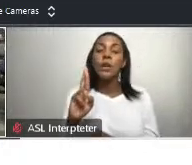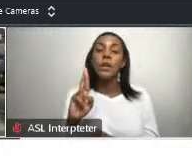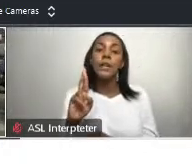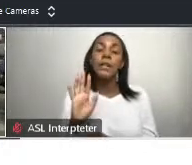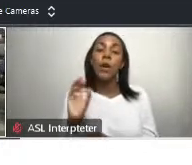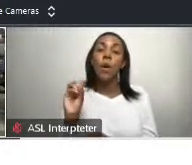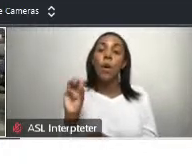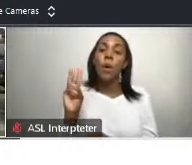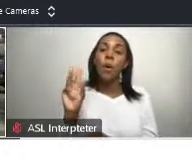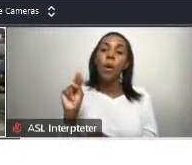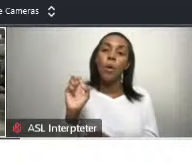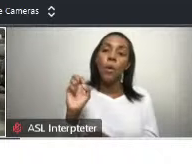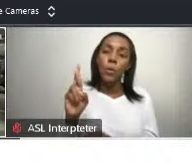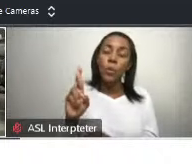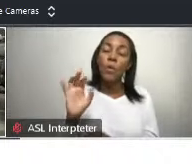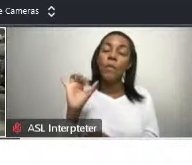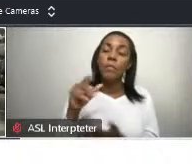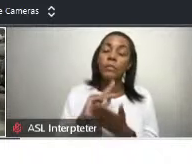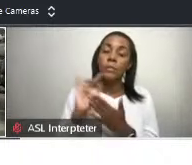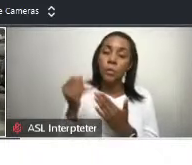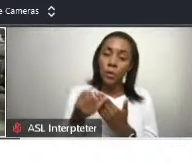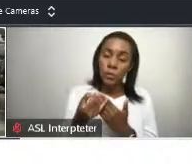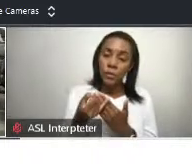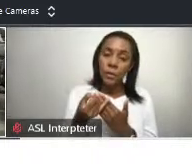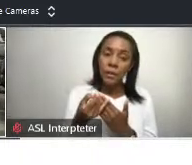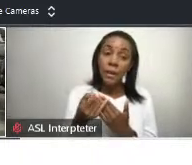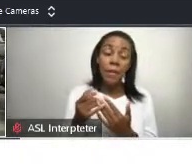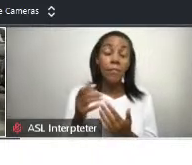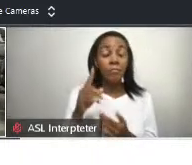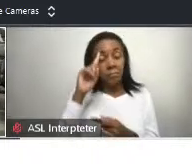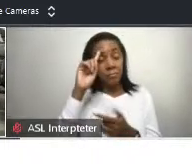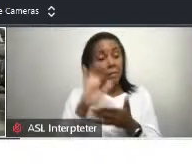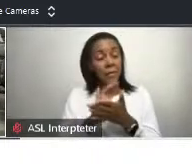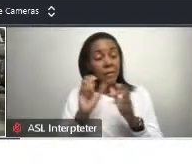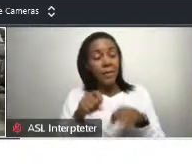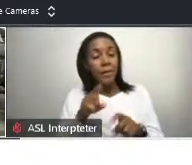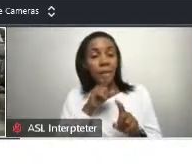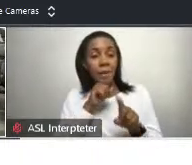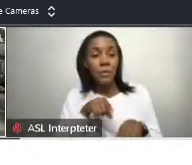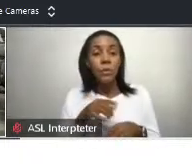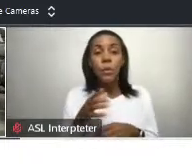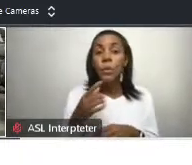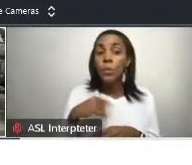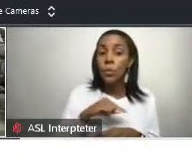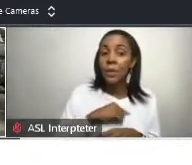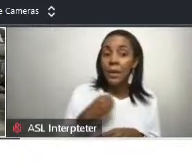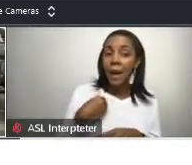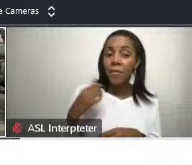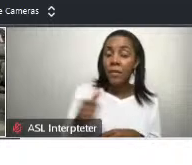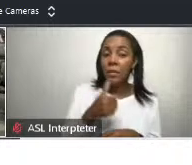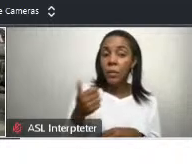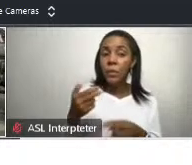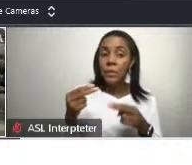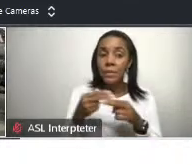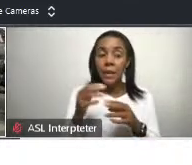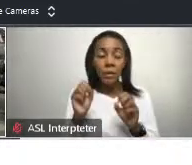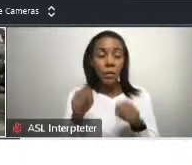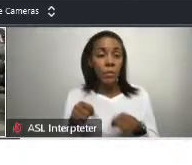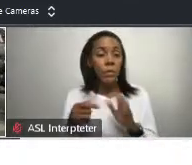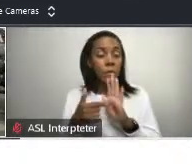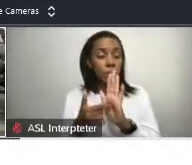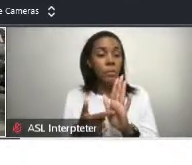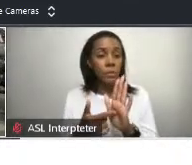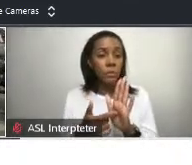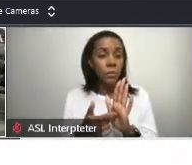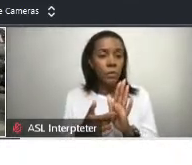this particular project, and I believe he can answer that question. Now, we do have a slide deck that we can show